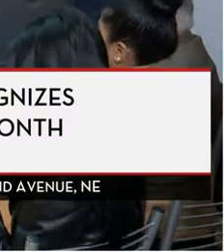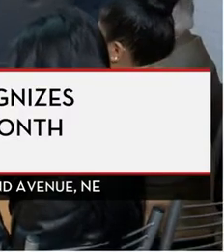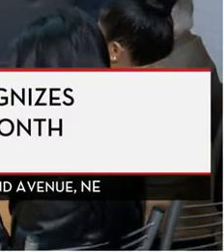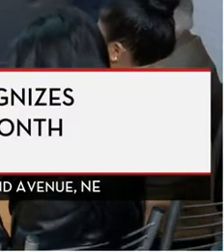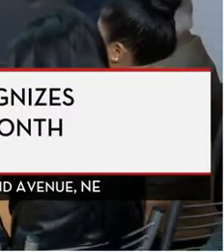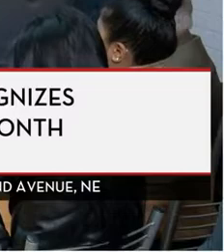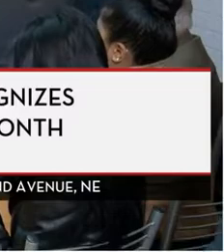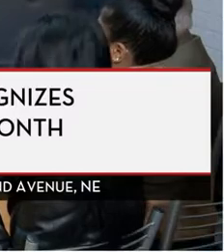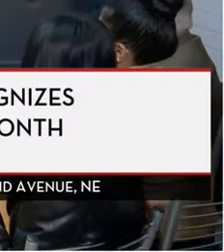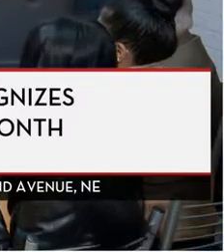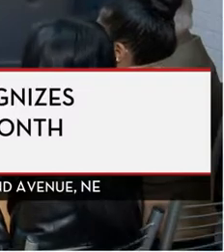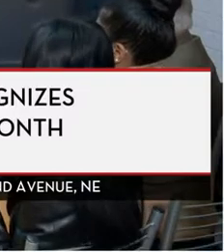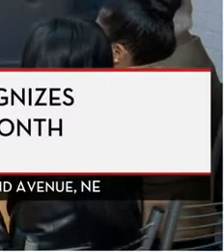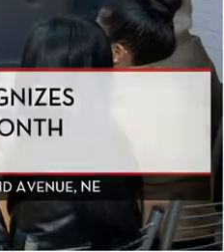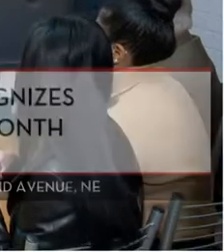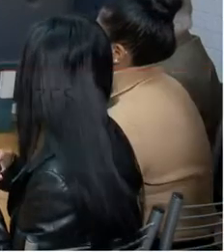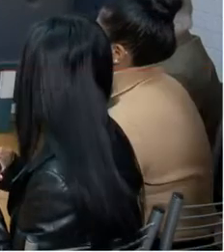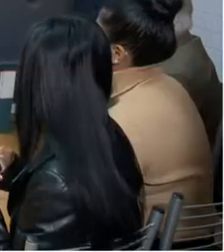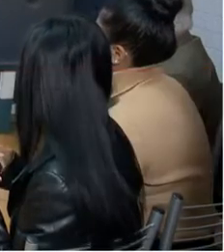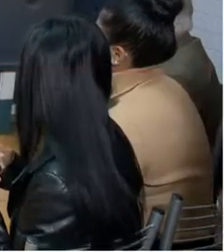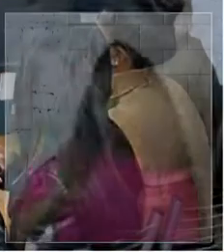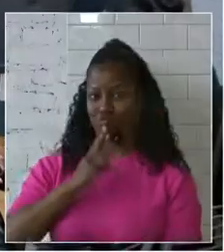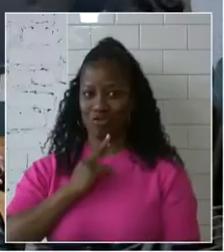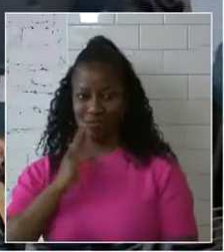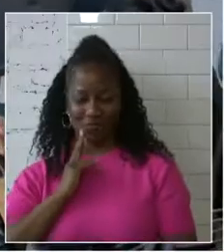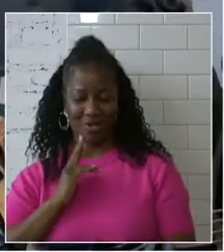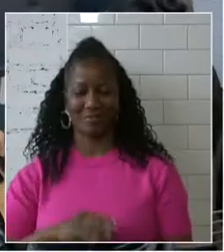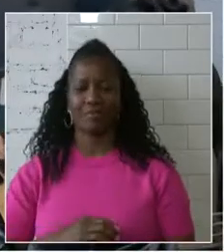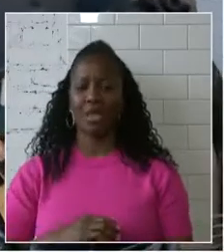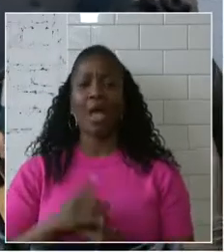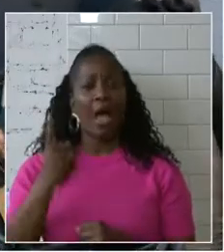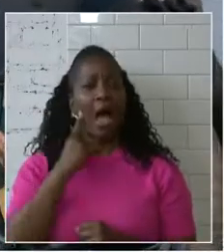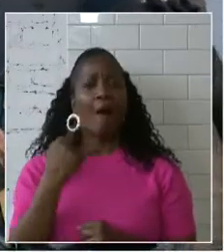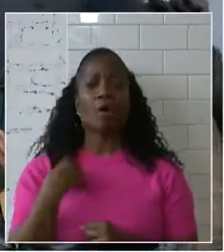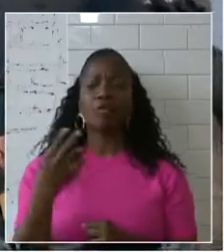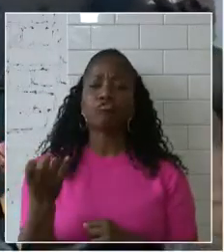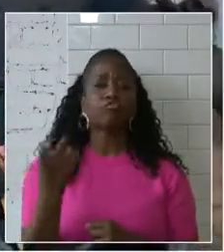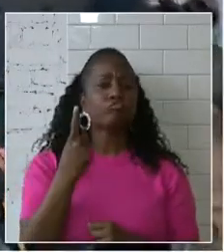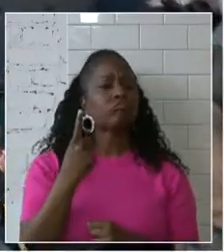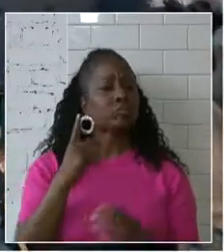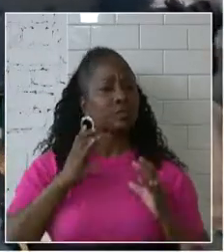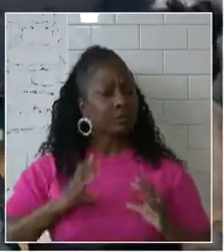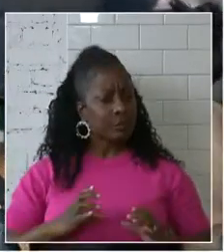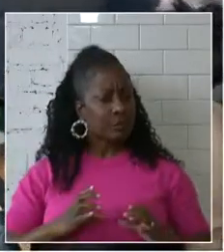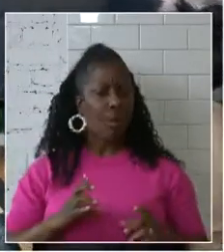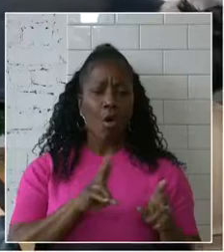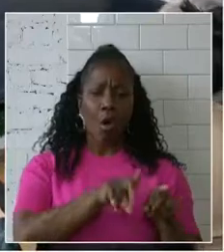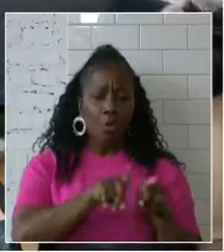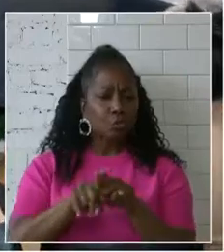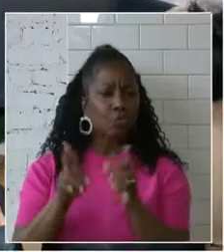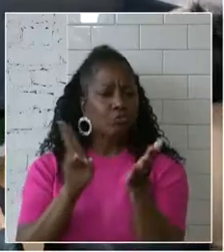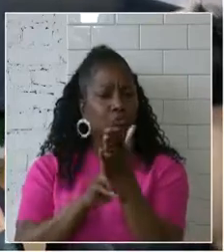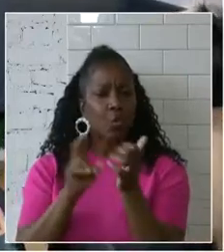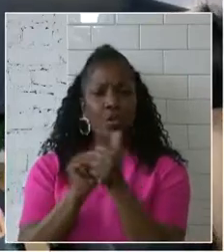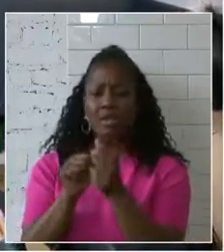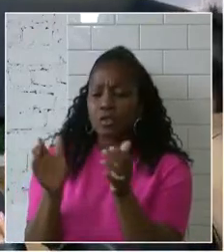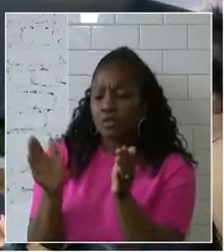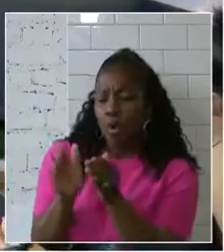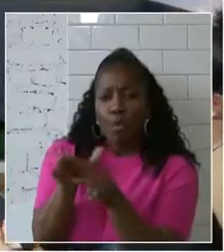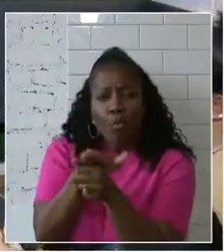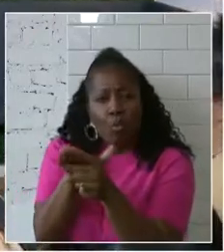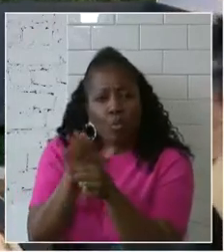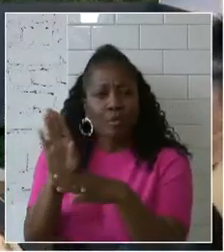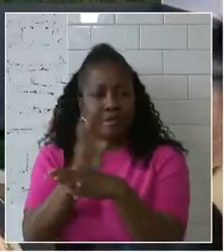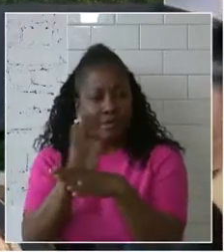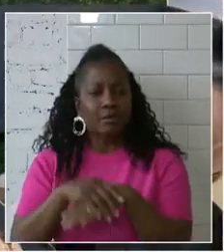Hers. I'm a returning citizen. I also contract with Department of Small Local Business,